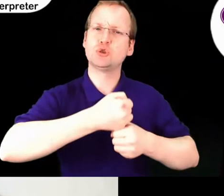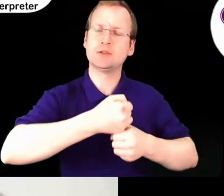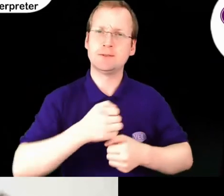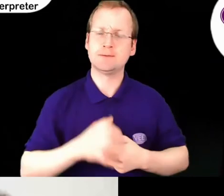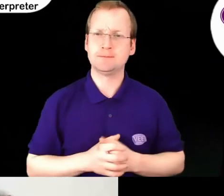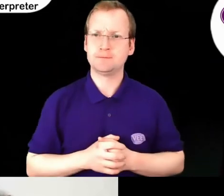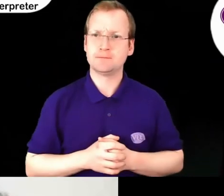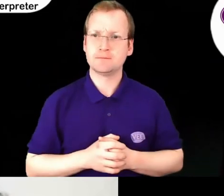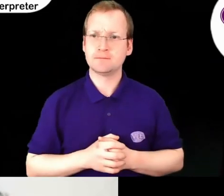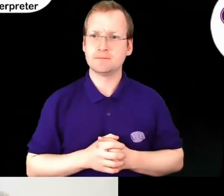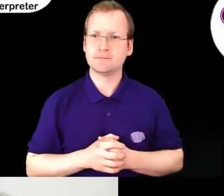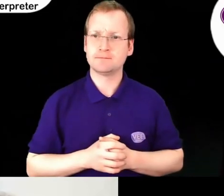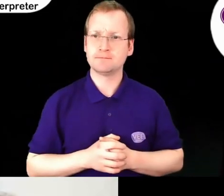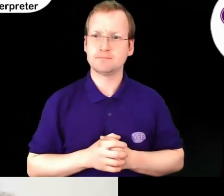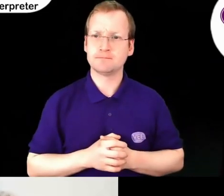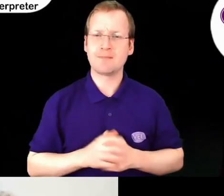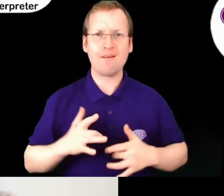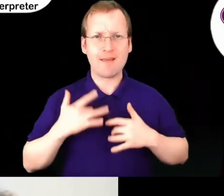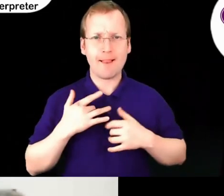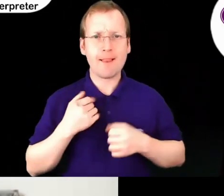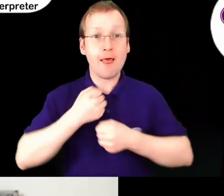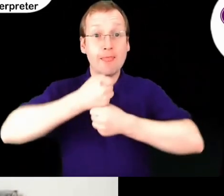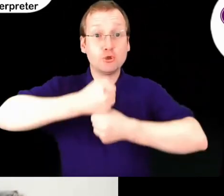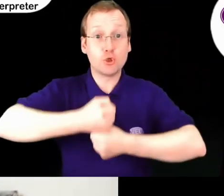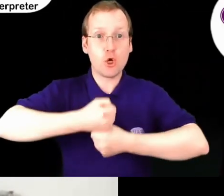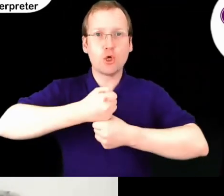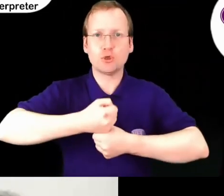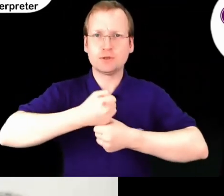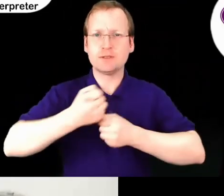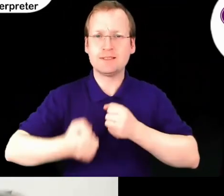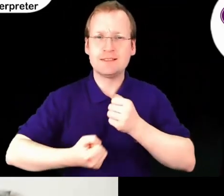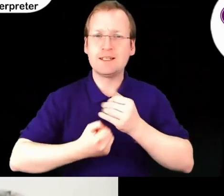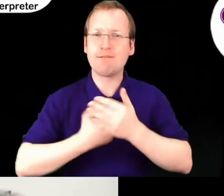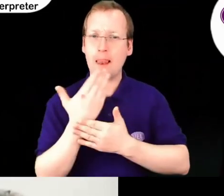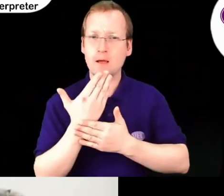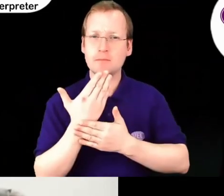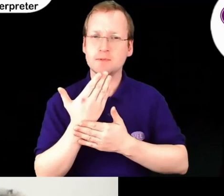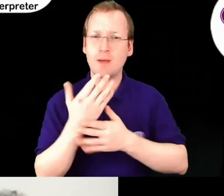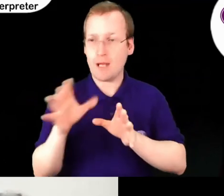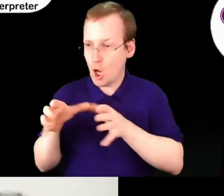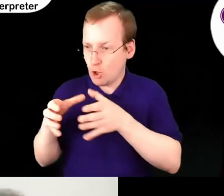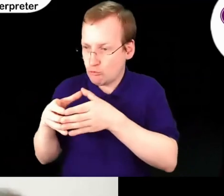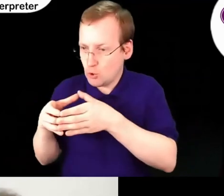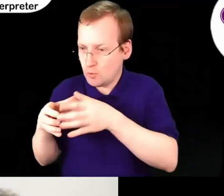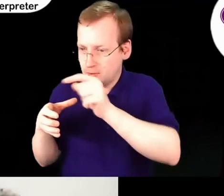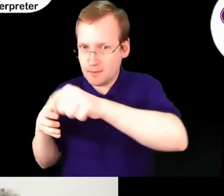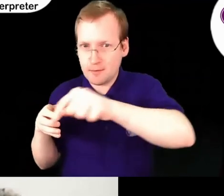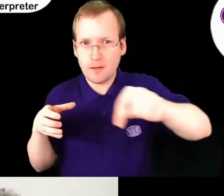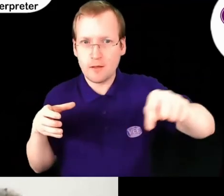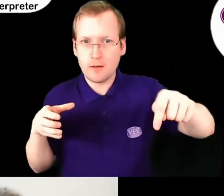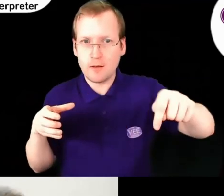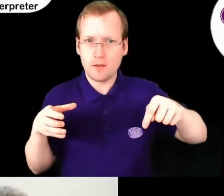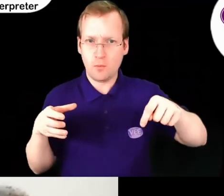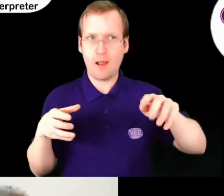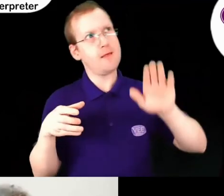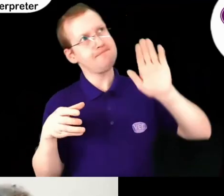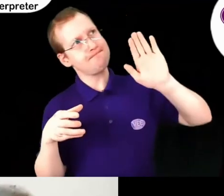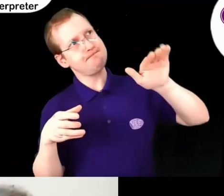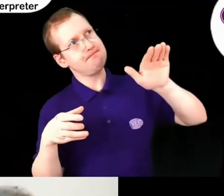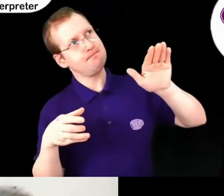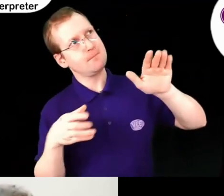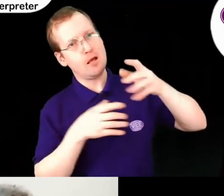church always advances when there are groups on the fringe who draw attention to something which the